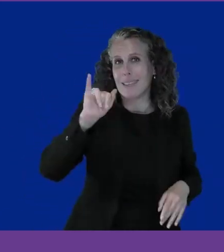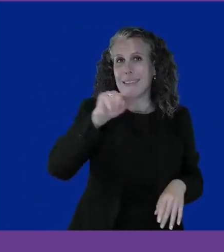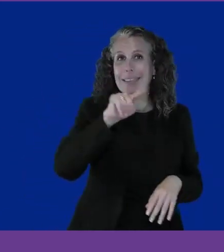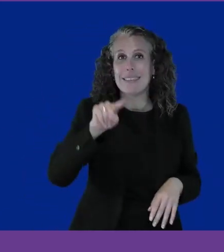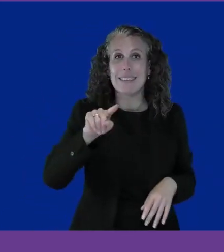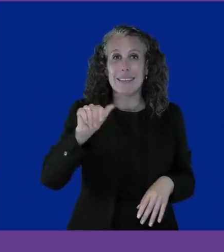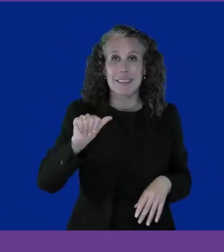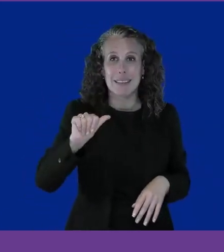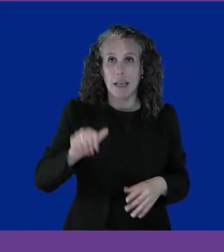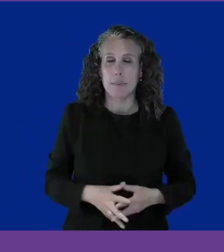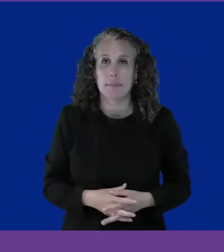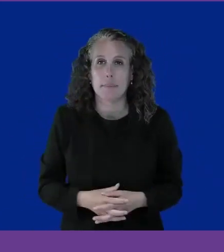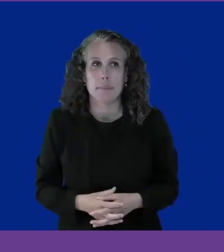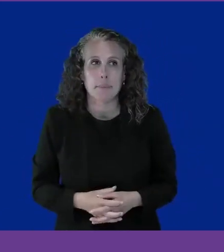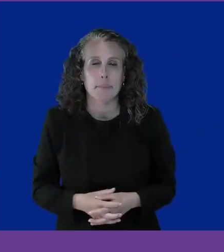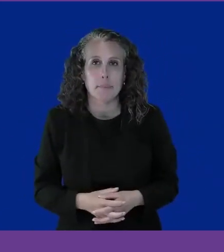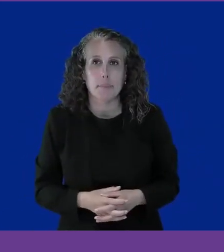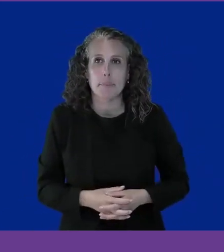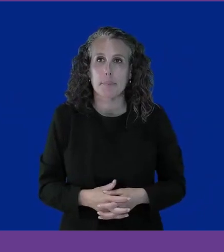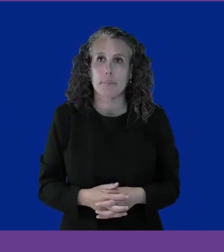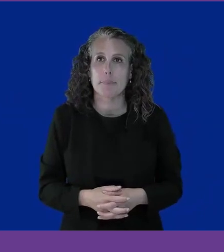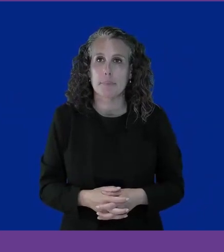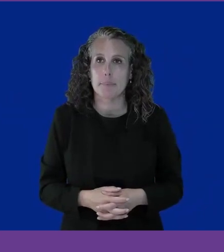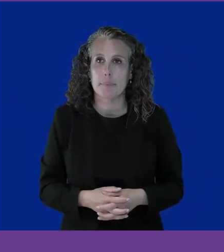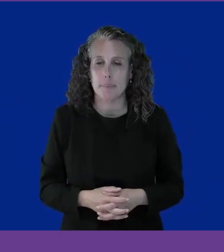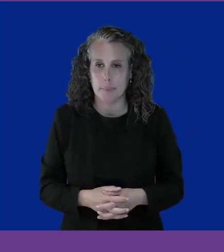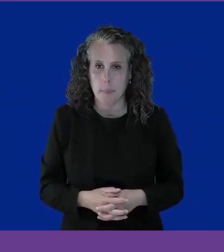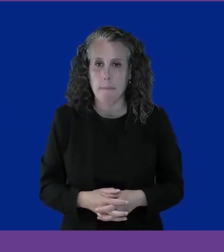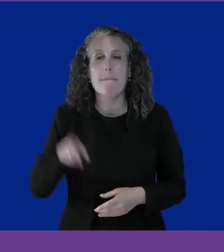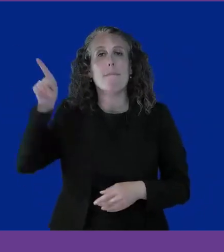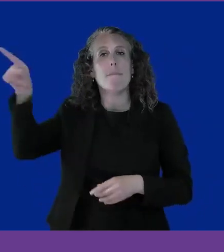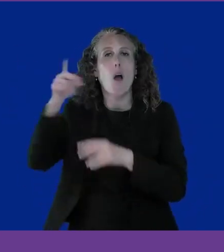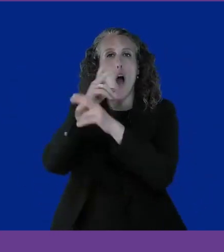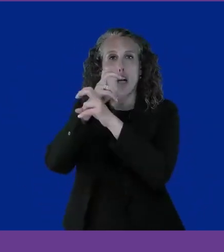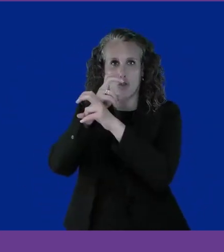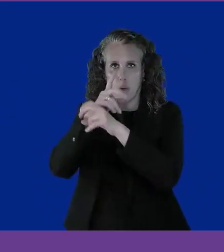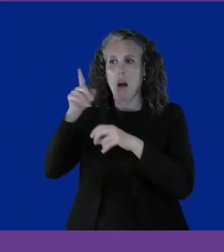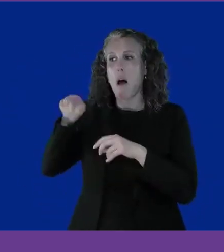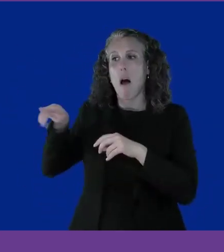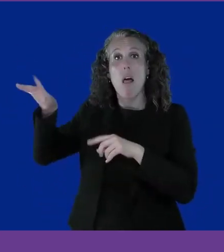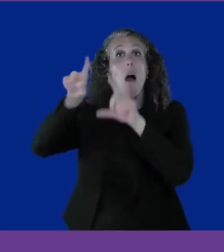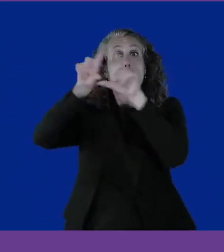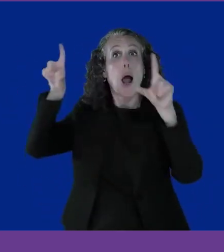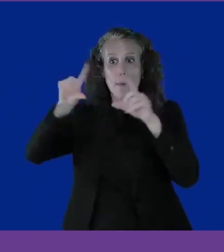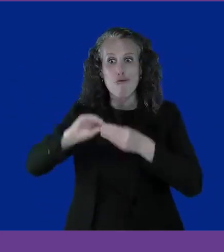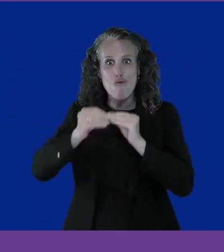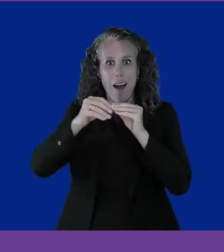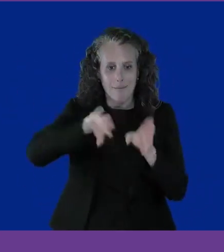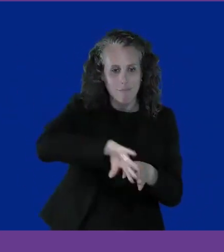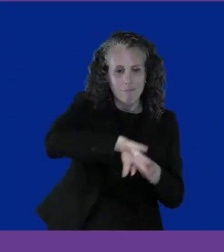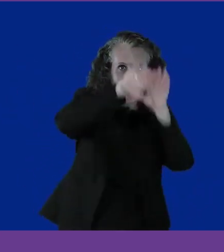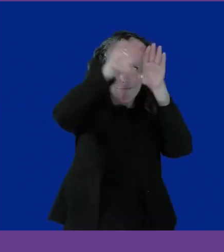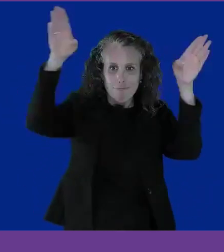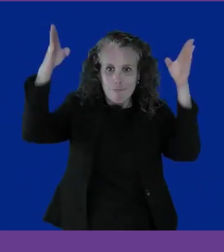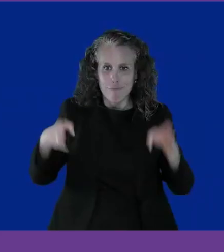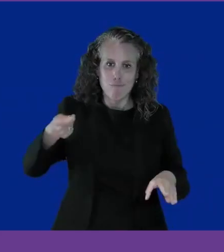Andexlinger from the company KEBA in Austria, ATM producers and ATM producing